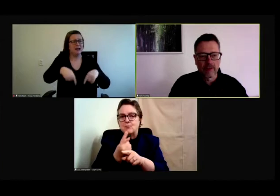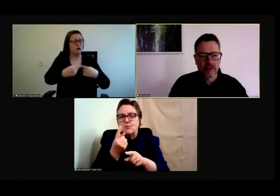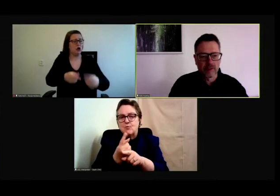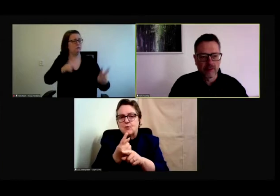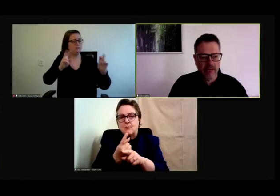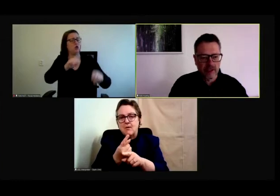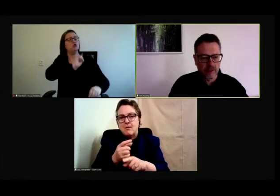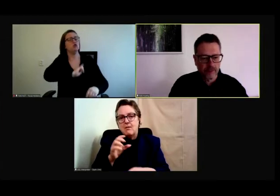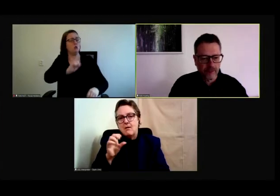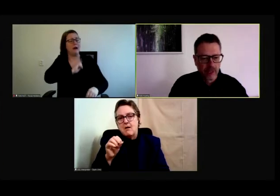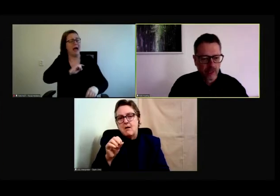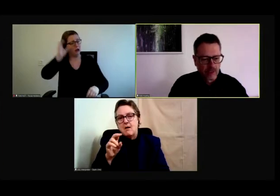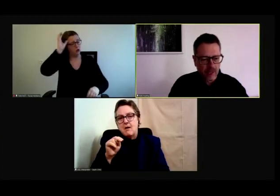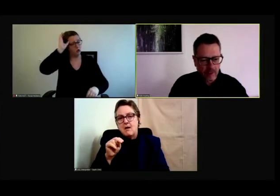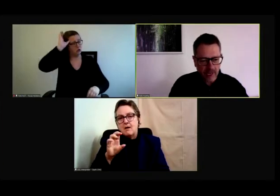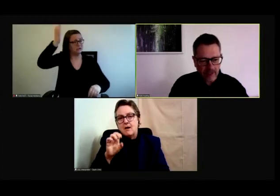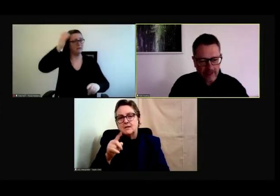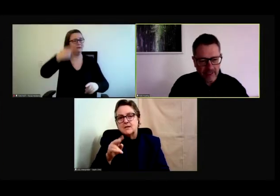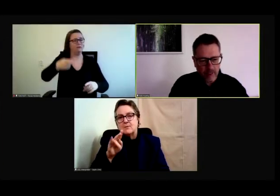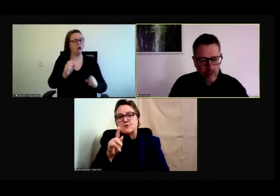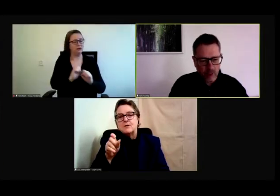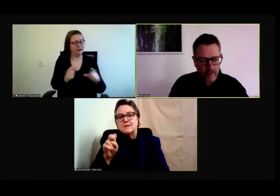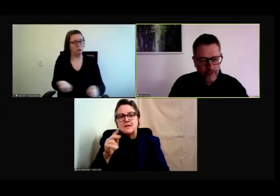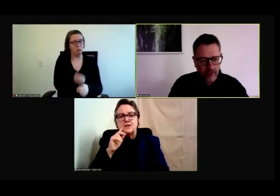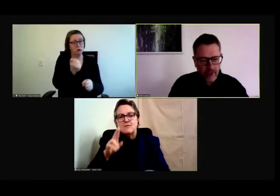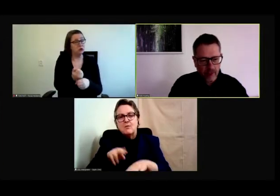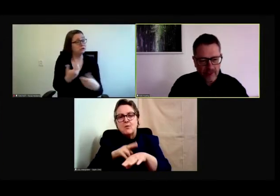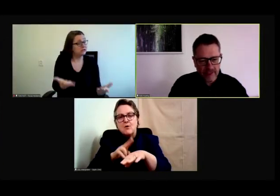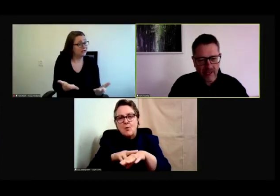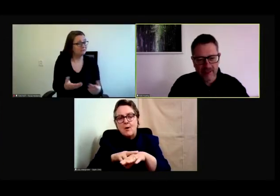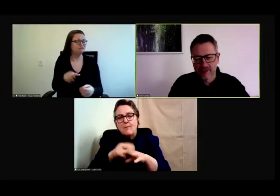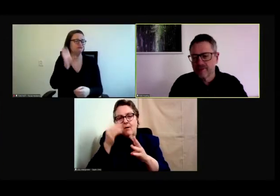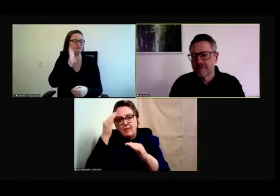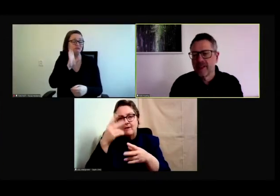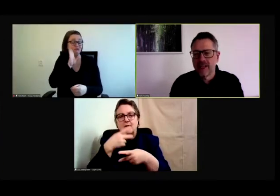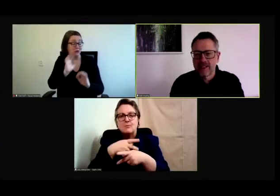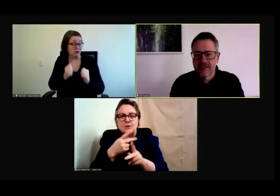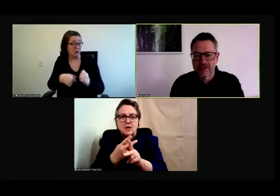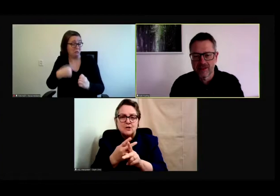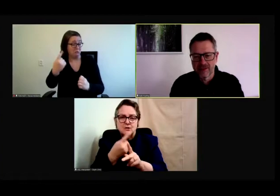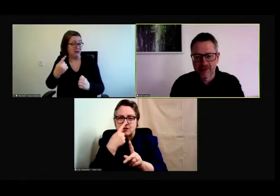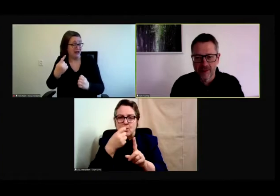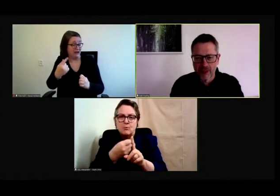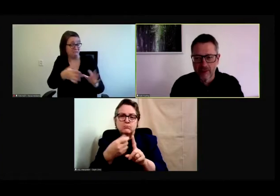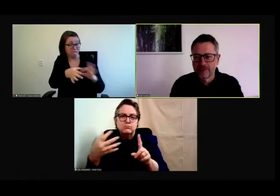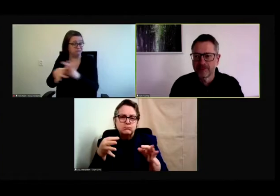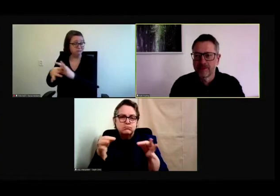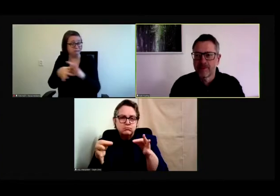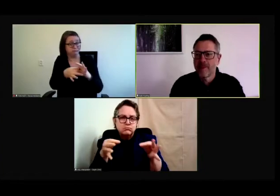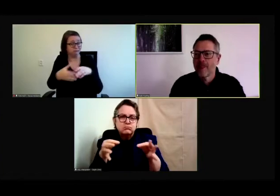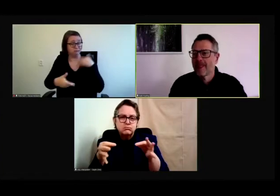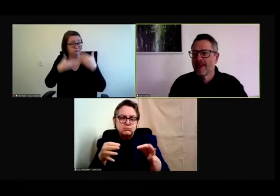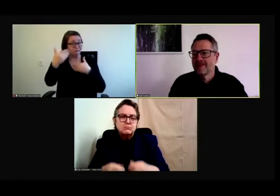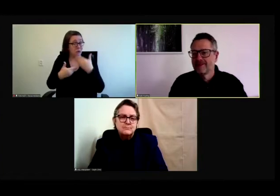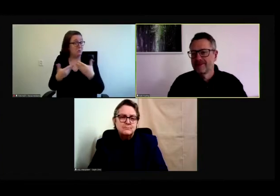for language production. So I would like to hear more about these kinds of relations from